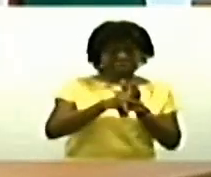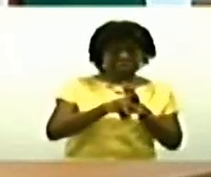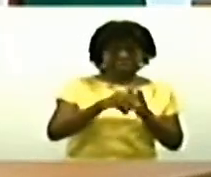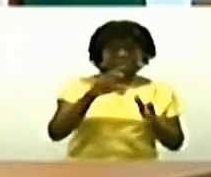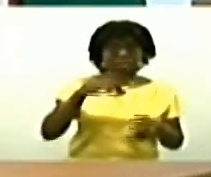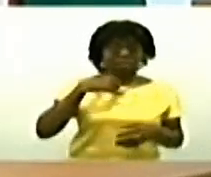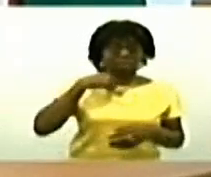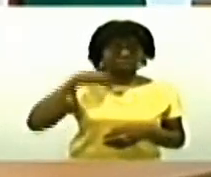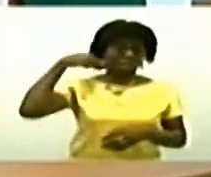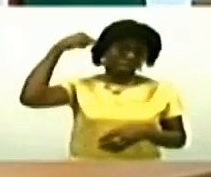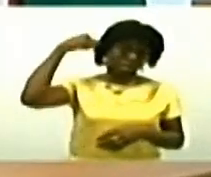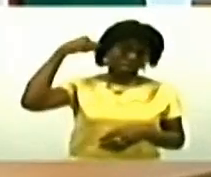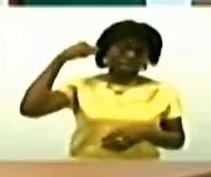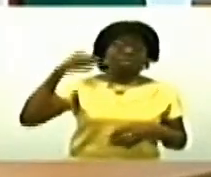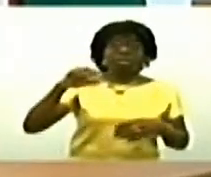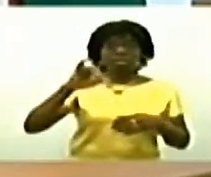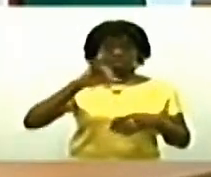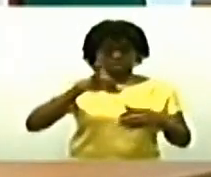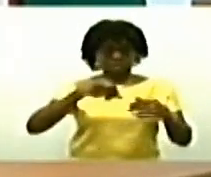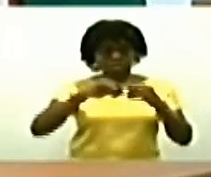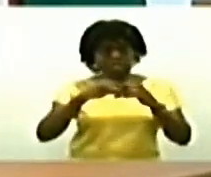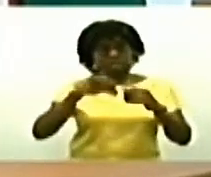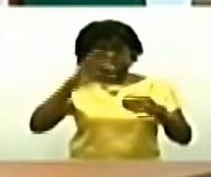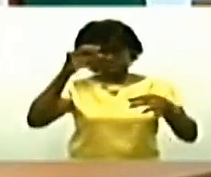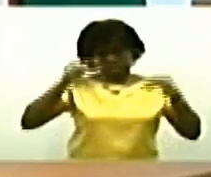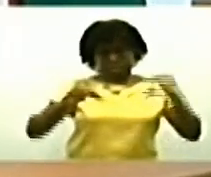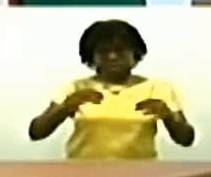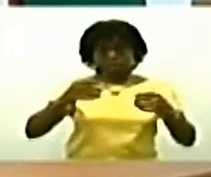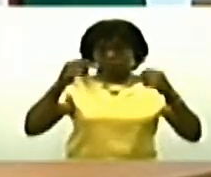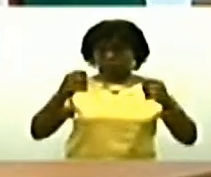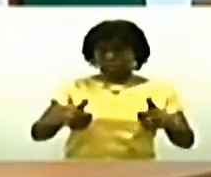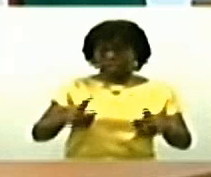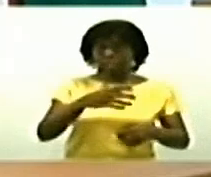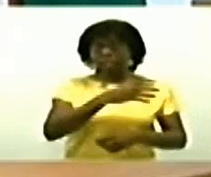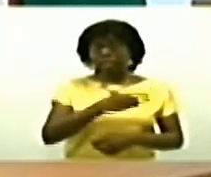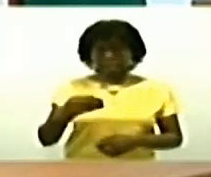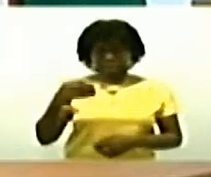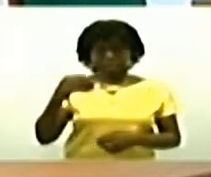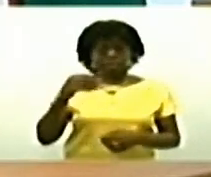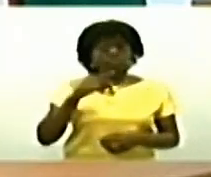hung. Justice was swift, certain, and predictable.